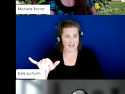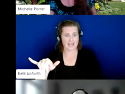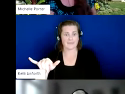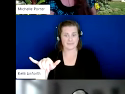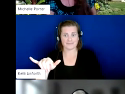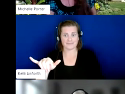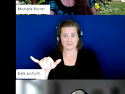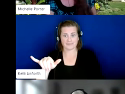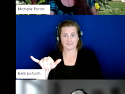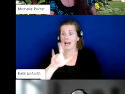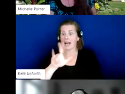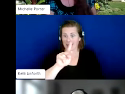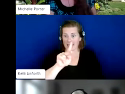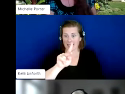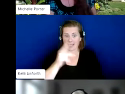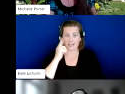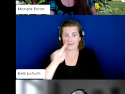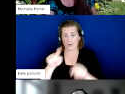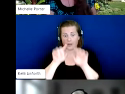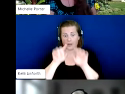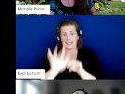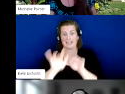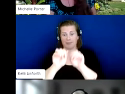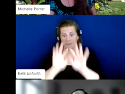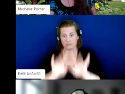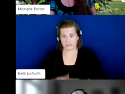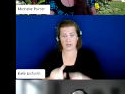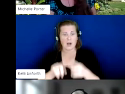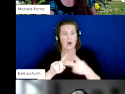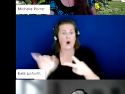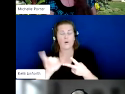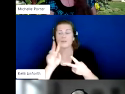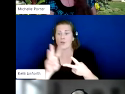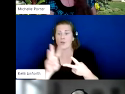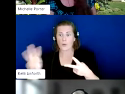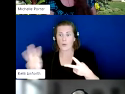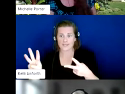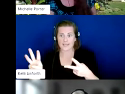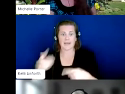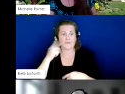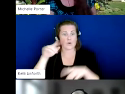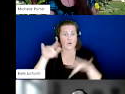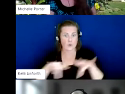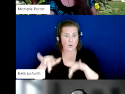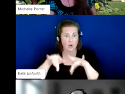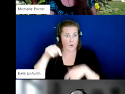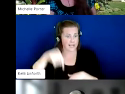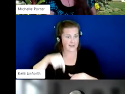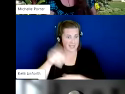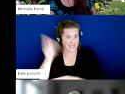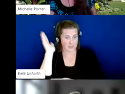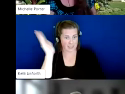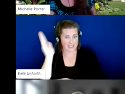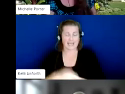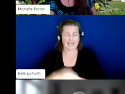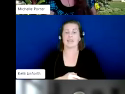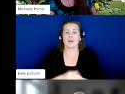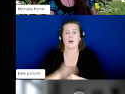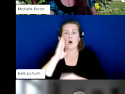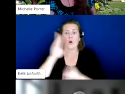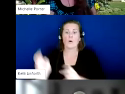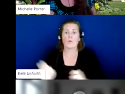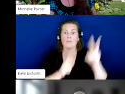link to the survey, but also a link to the website page where you can find a recording for this session as well. We will be posting lots